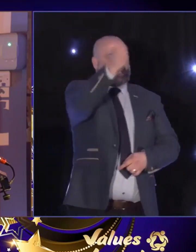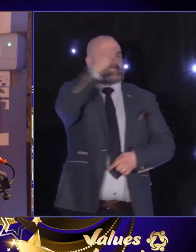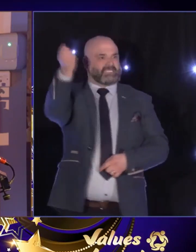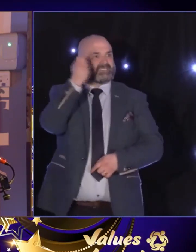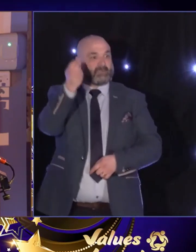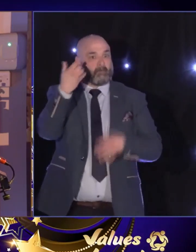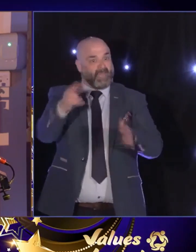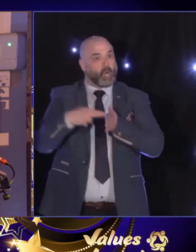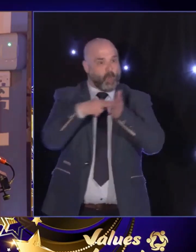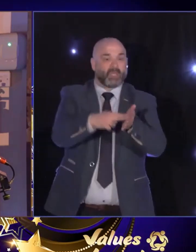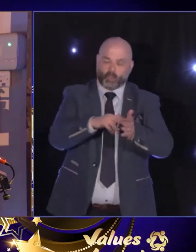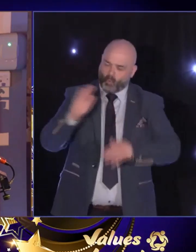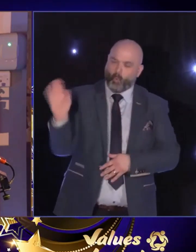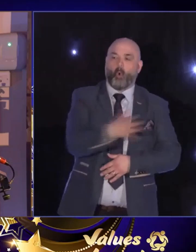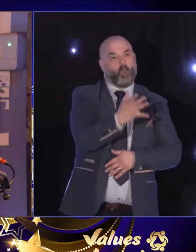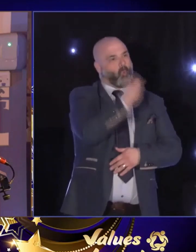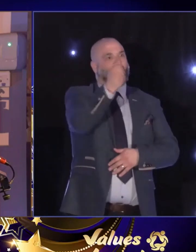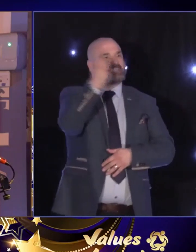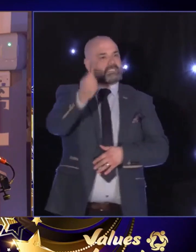winners already.